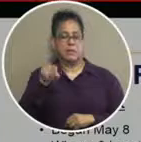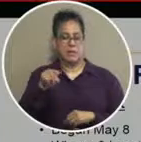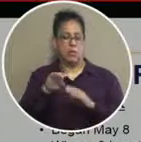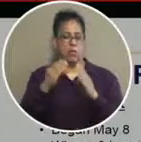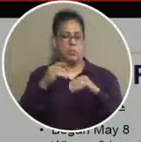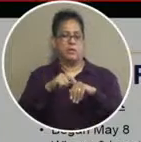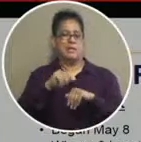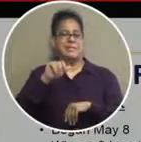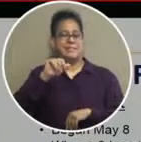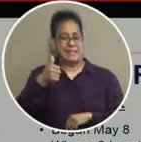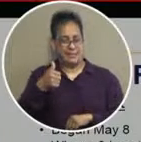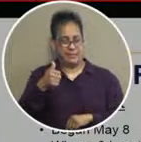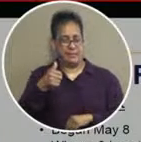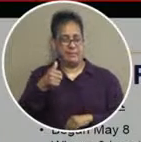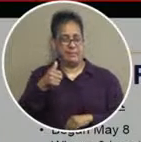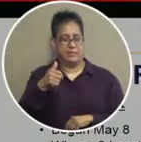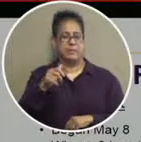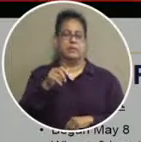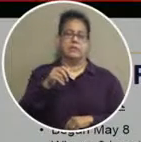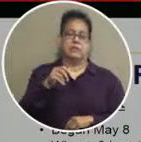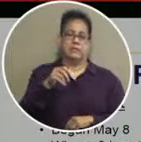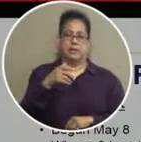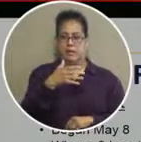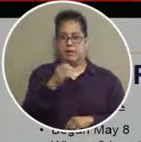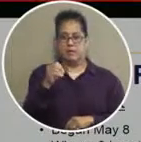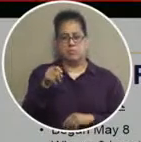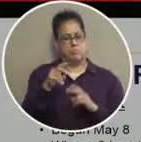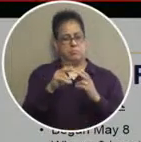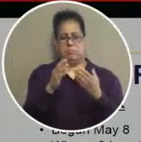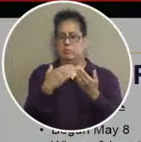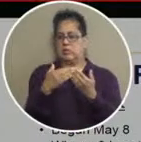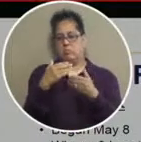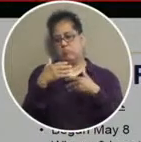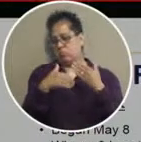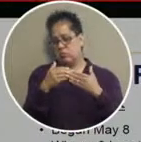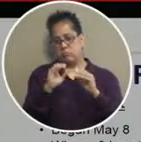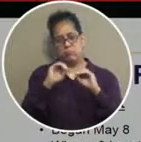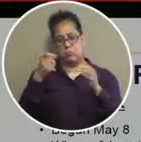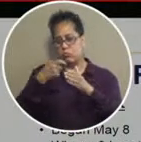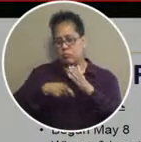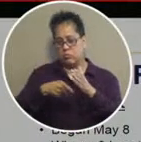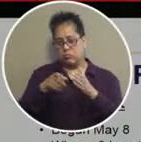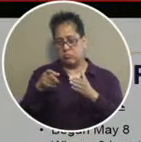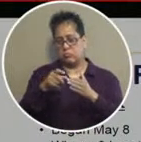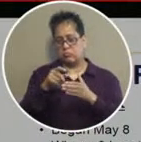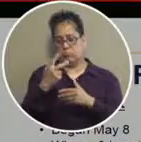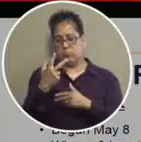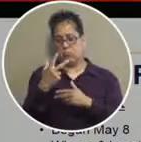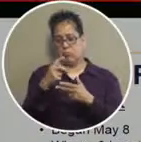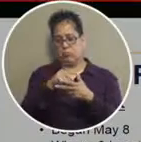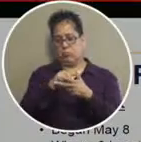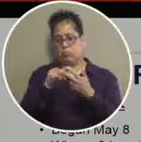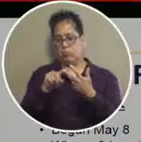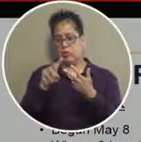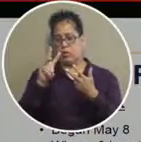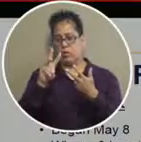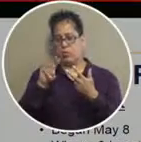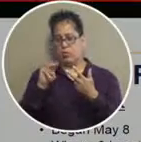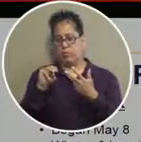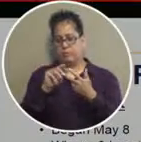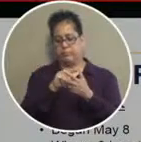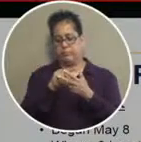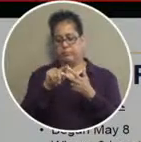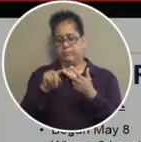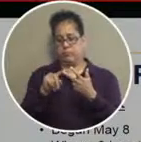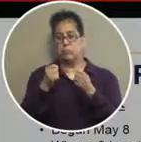until 10 a.m. every day. And it's a very easy process and free of charge for anyone who wants to visit the